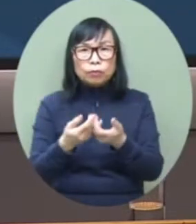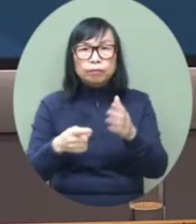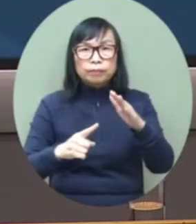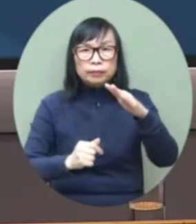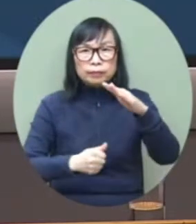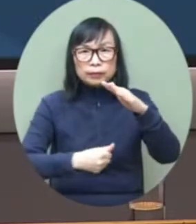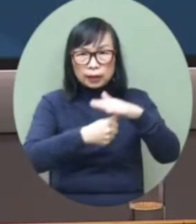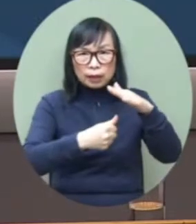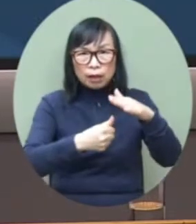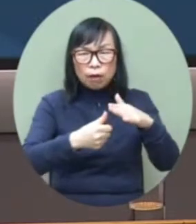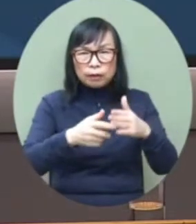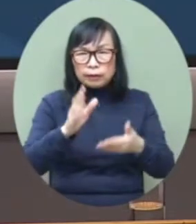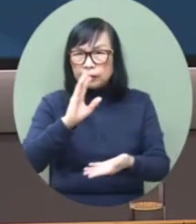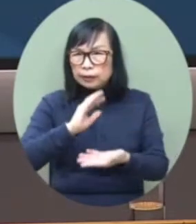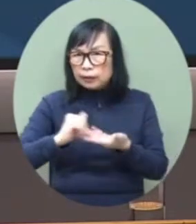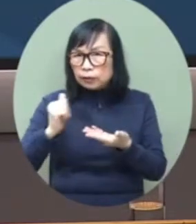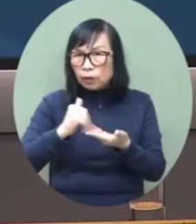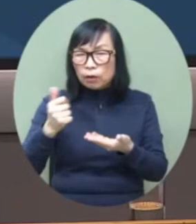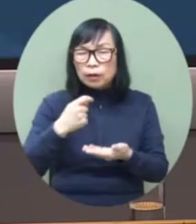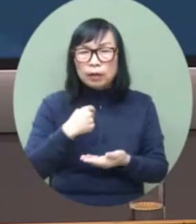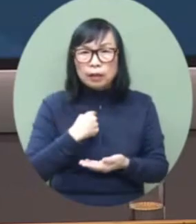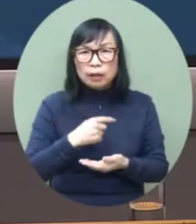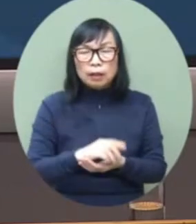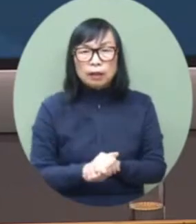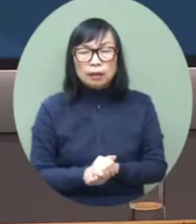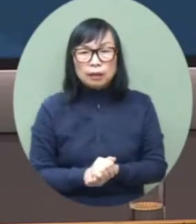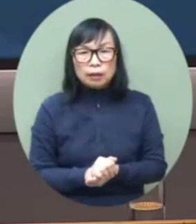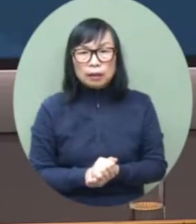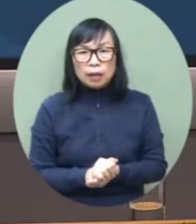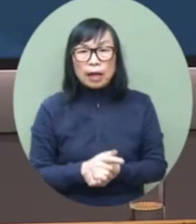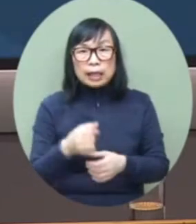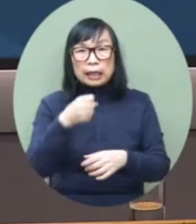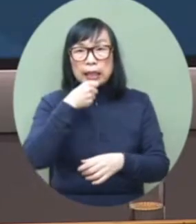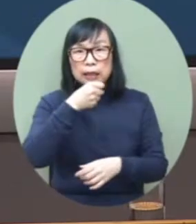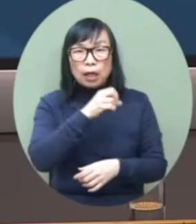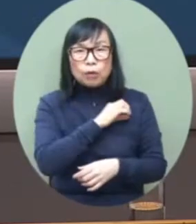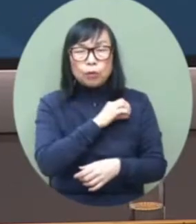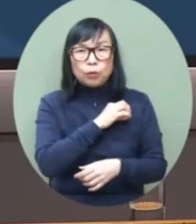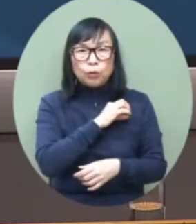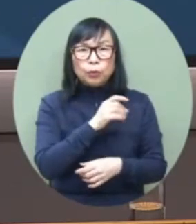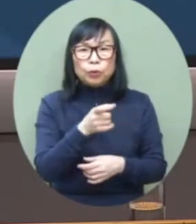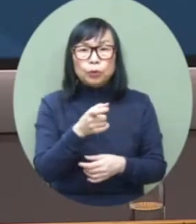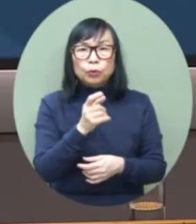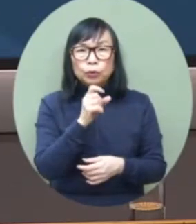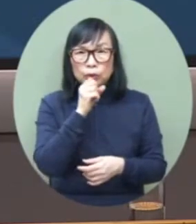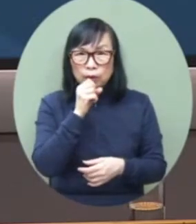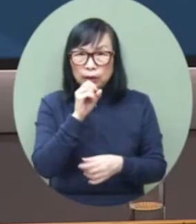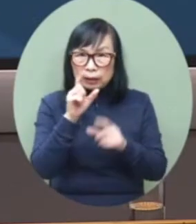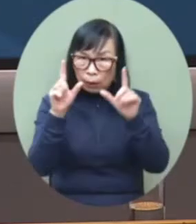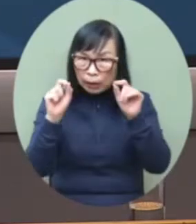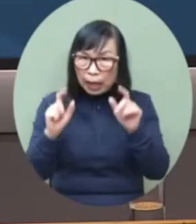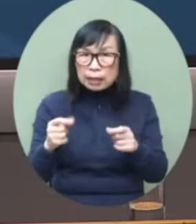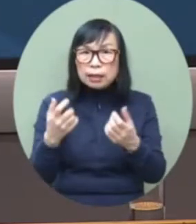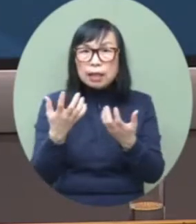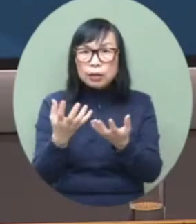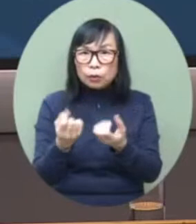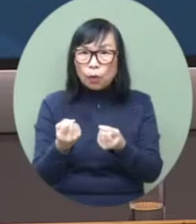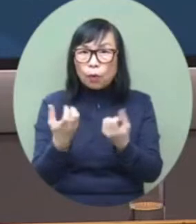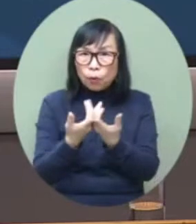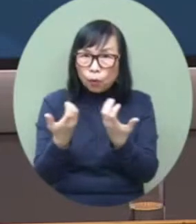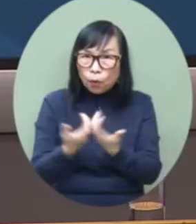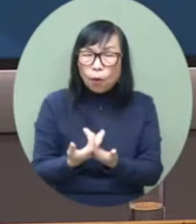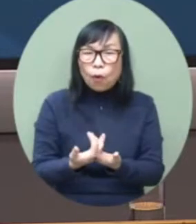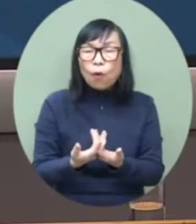fronts. There are different bottlenecks. We are aware of that. And before the press conference, the